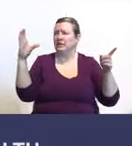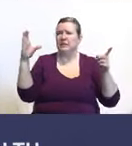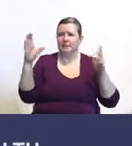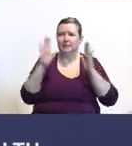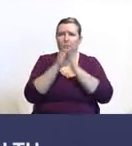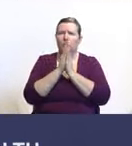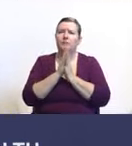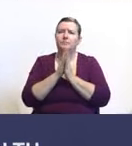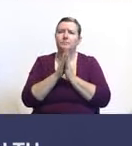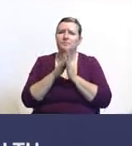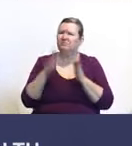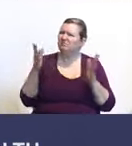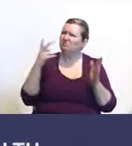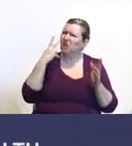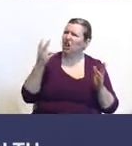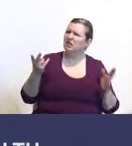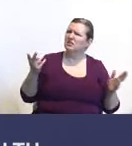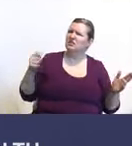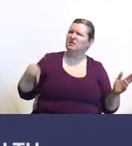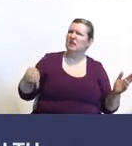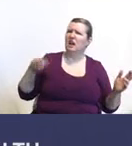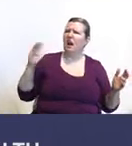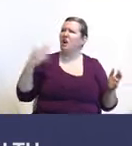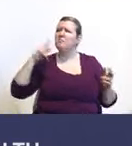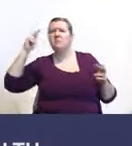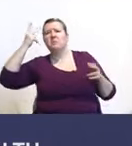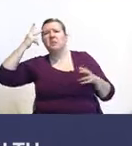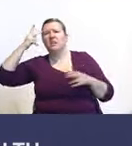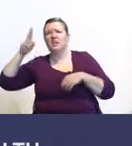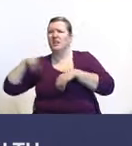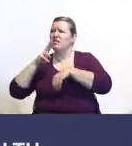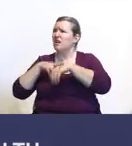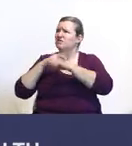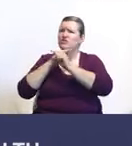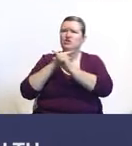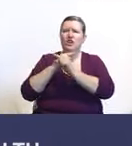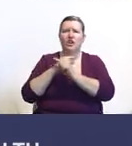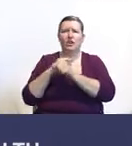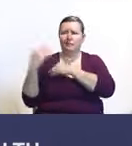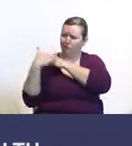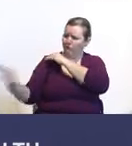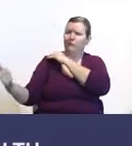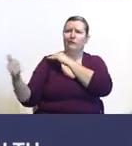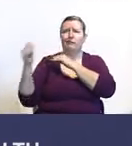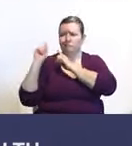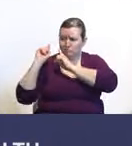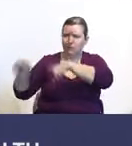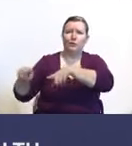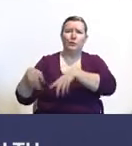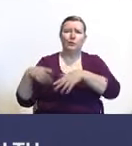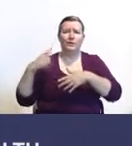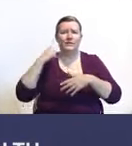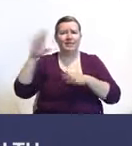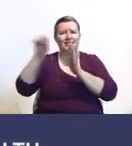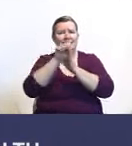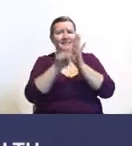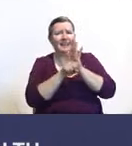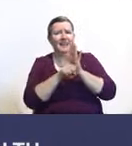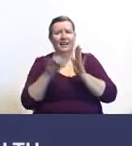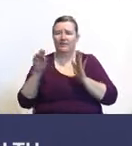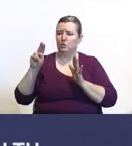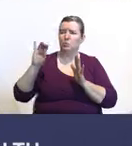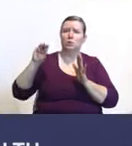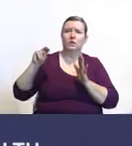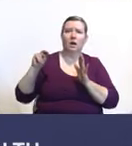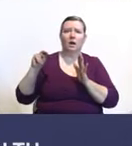you about the state of our politics that our National Guard is needed down there for a State of the Union and this supposed trucker